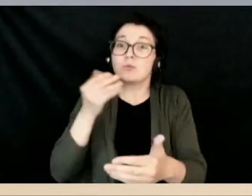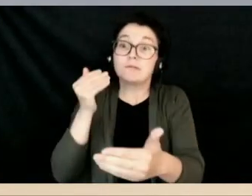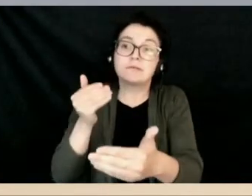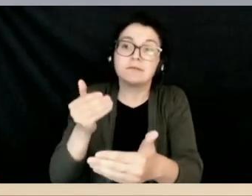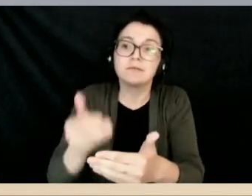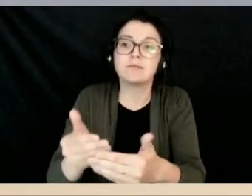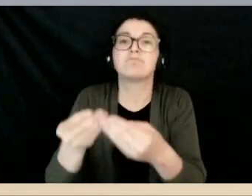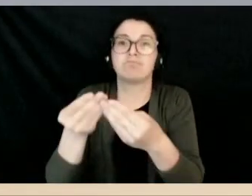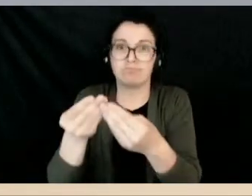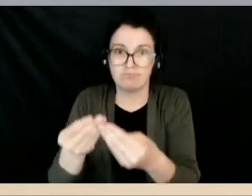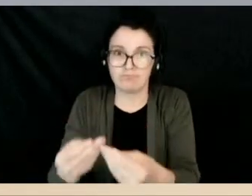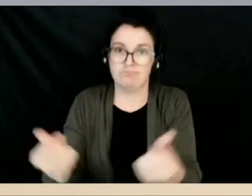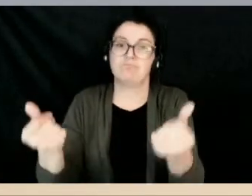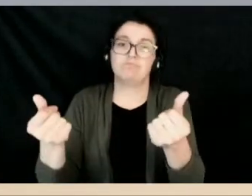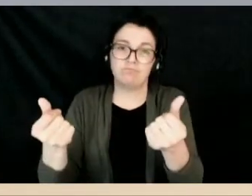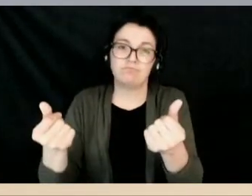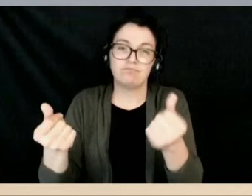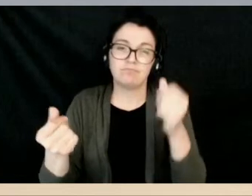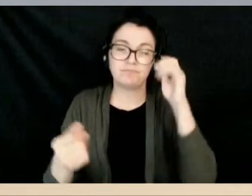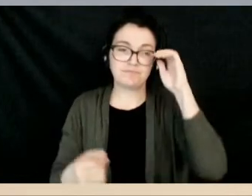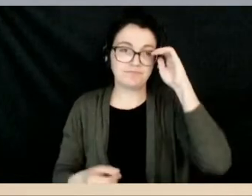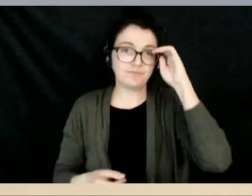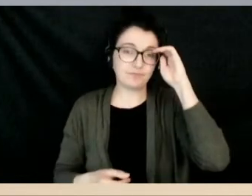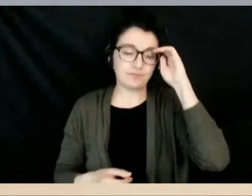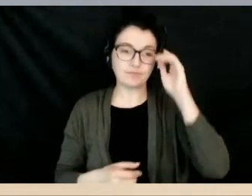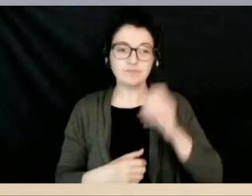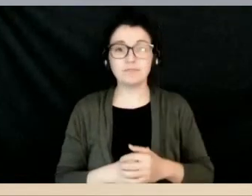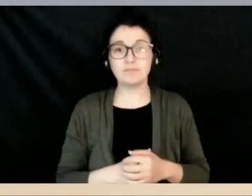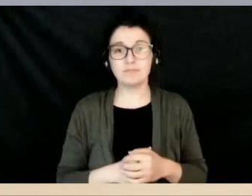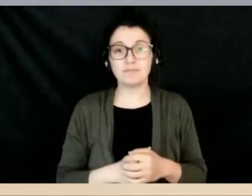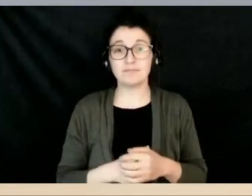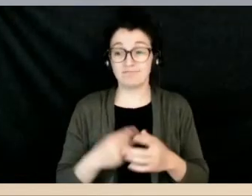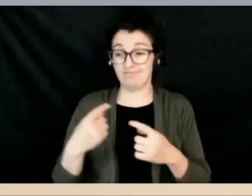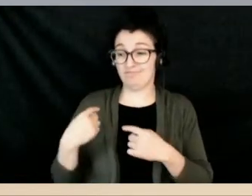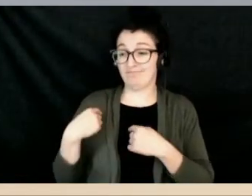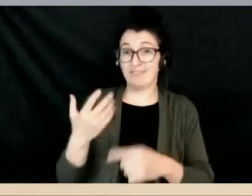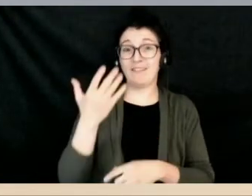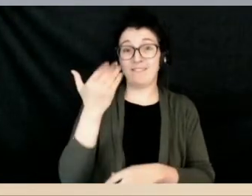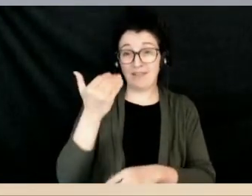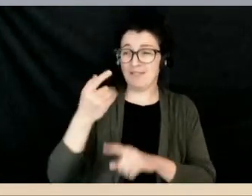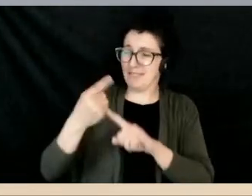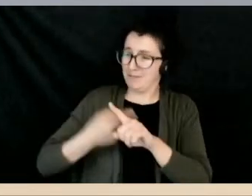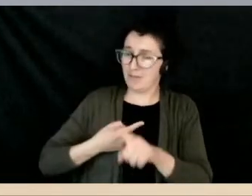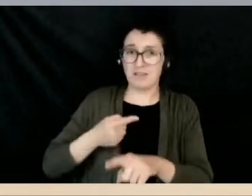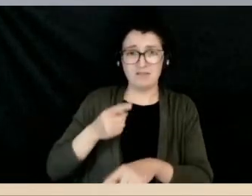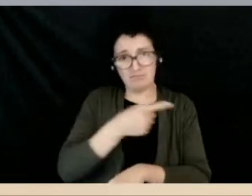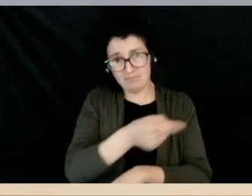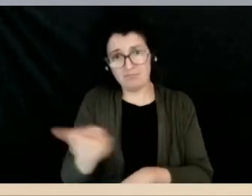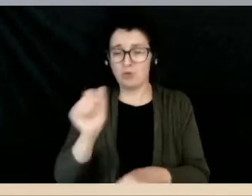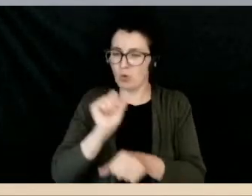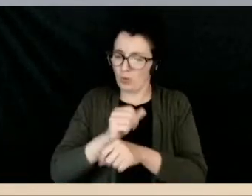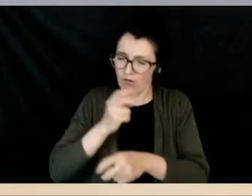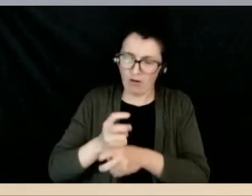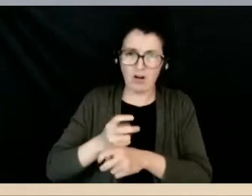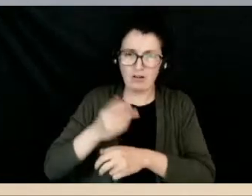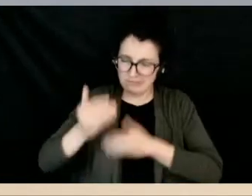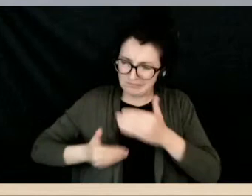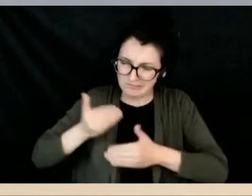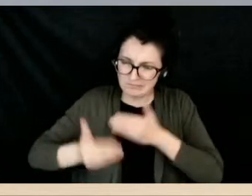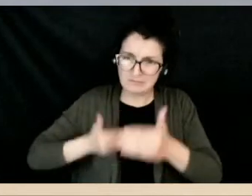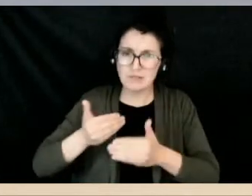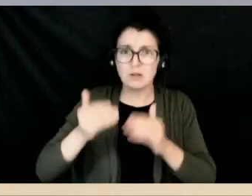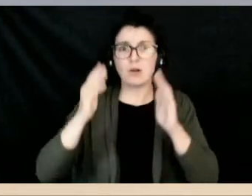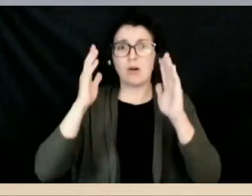And finally, we are hopeful that our hard work over the last 15 months has set the stage for us to transition into the recovery phase of our response